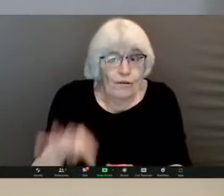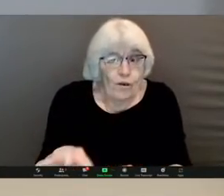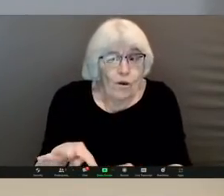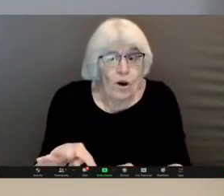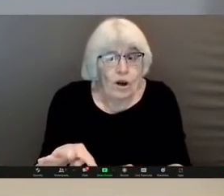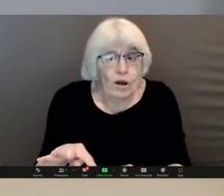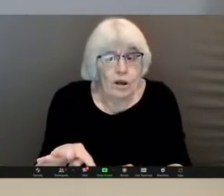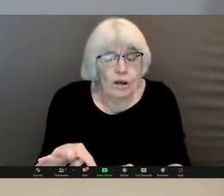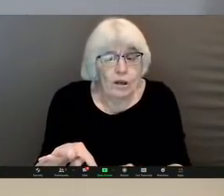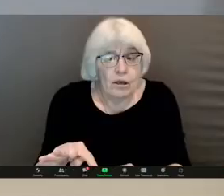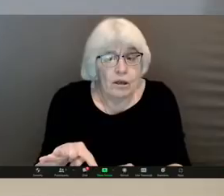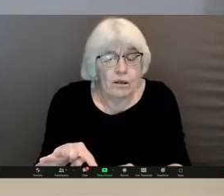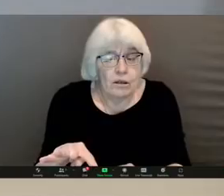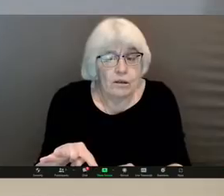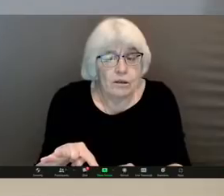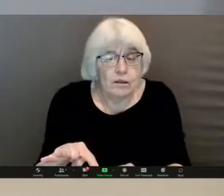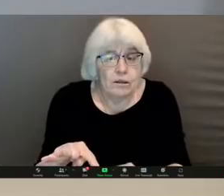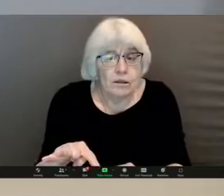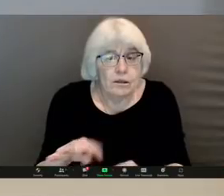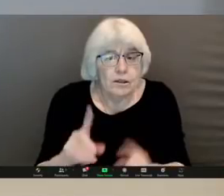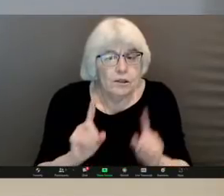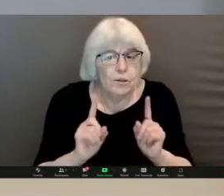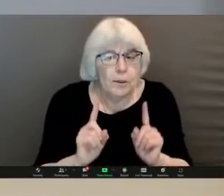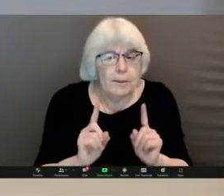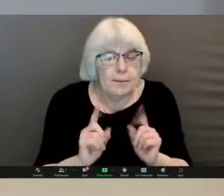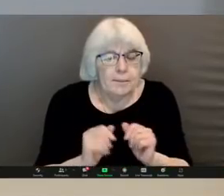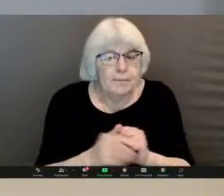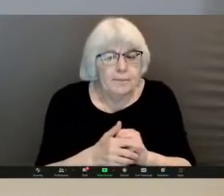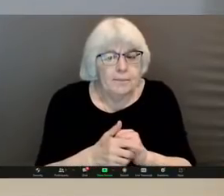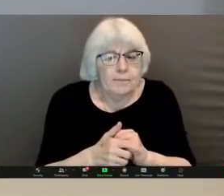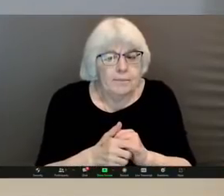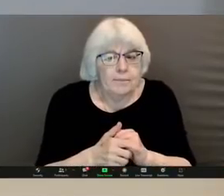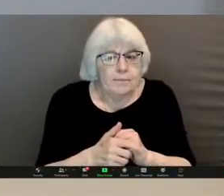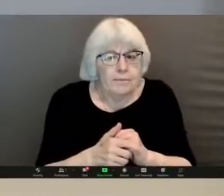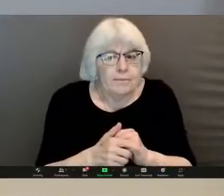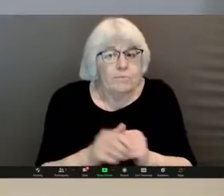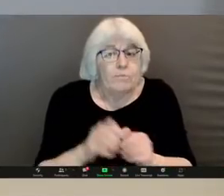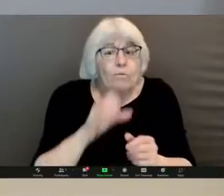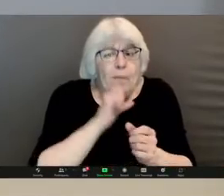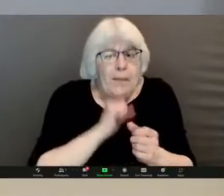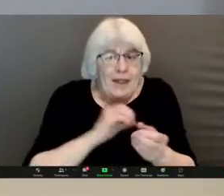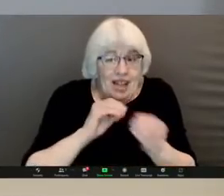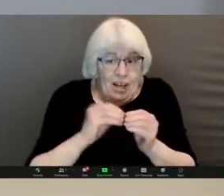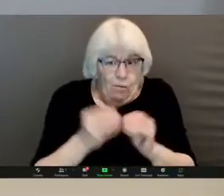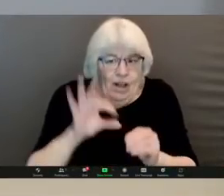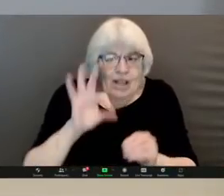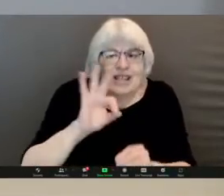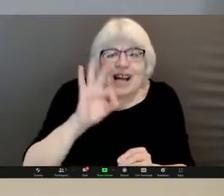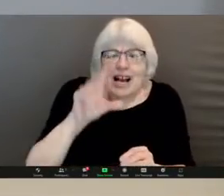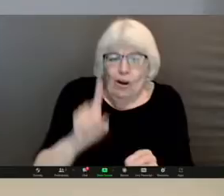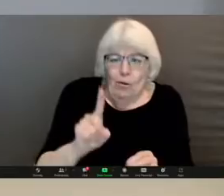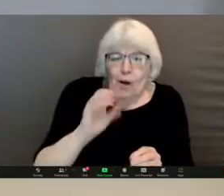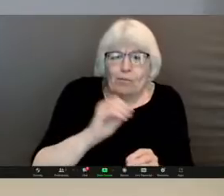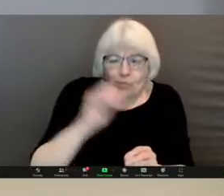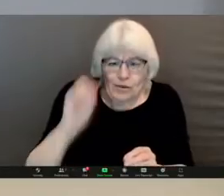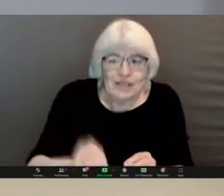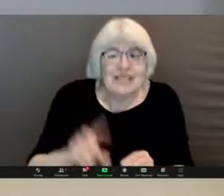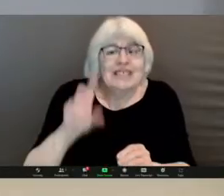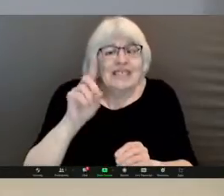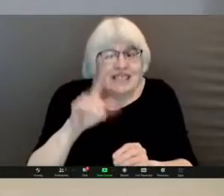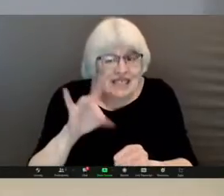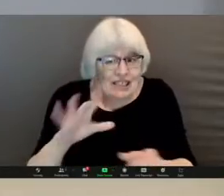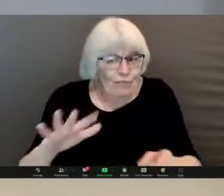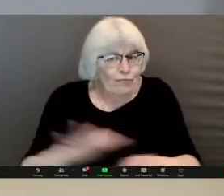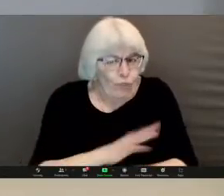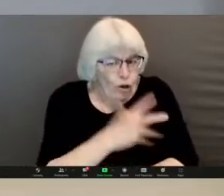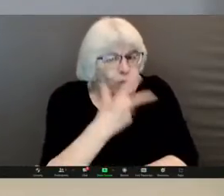91.7% of the eligible population have received at least one dose of vaccine, and 82.4% of eligible island residents aged